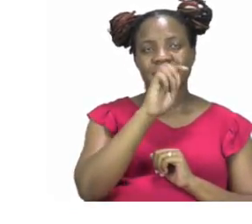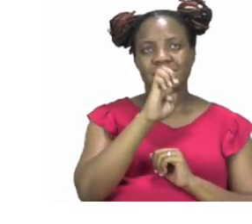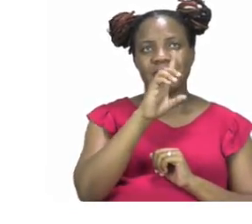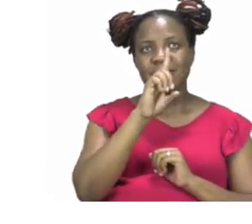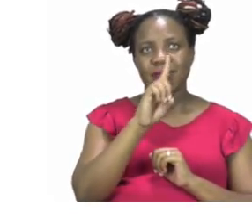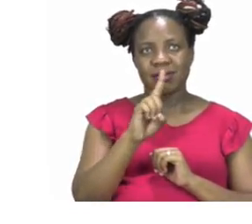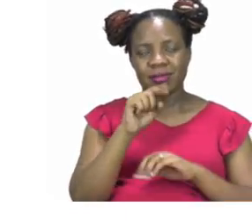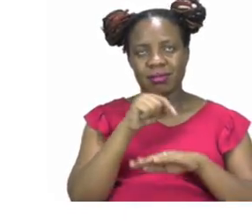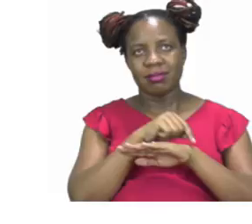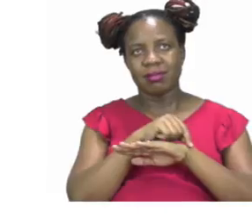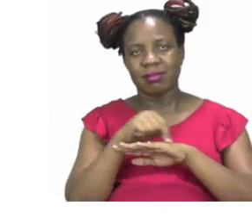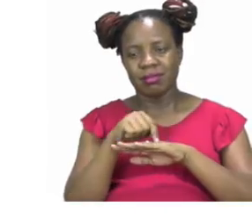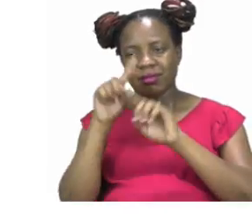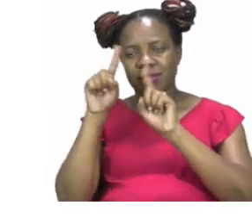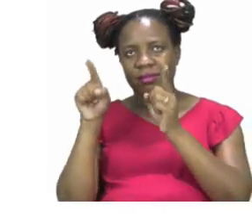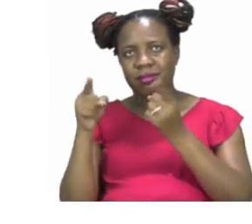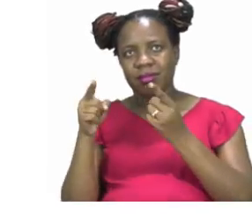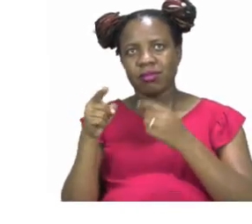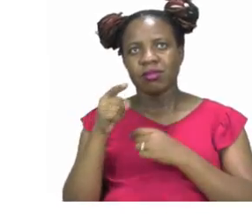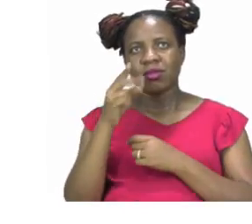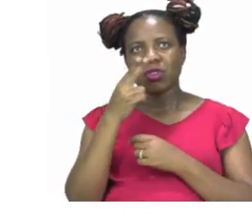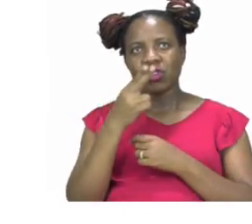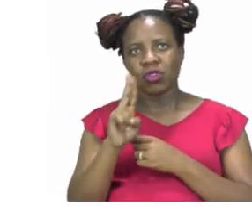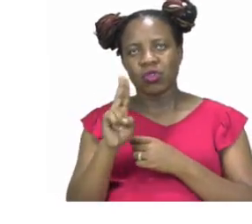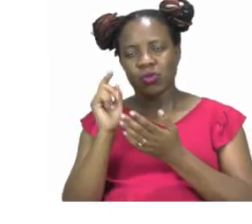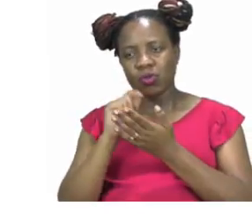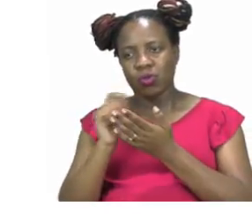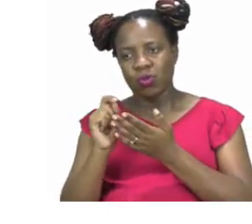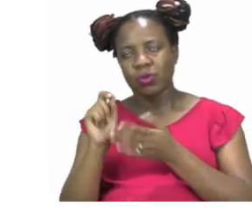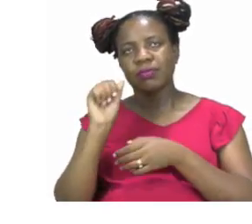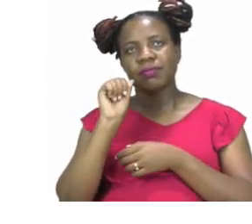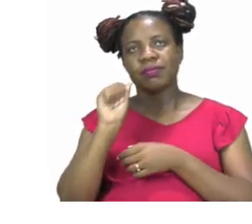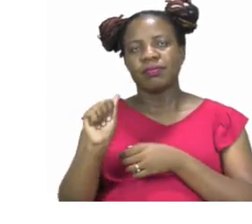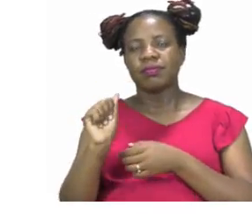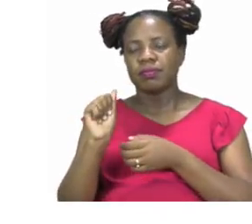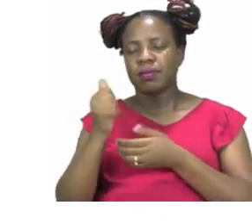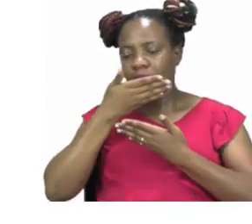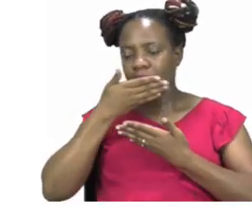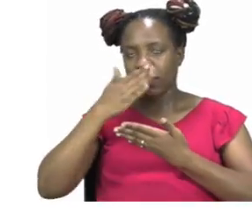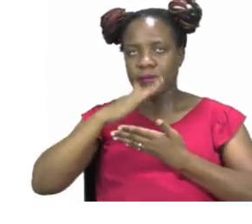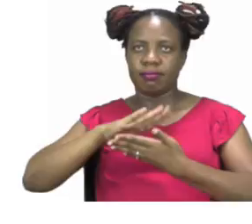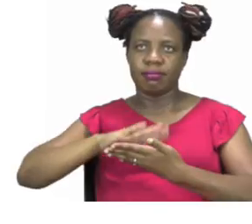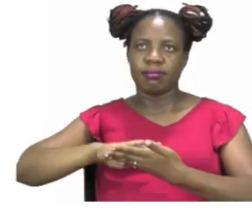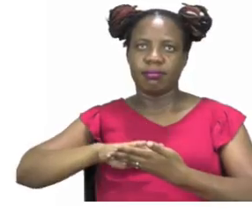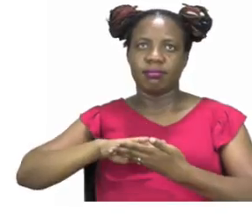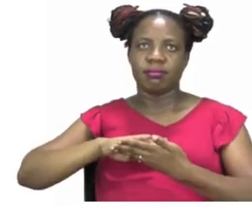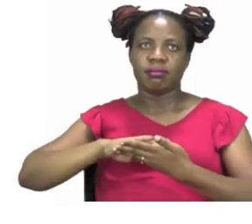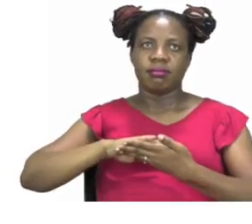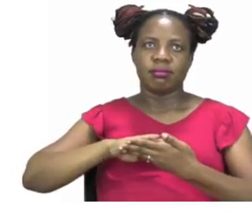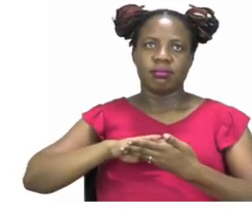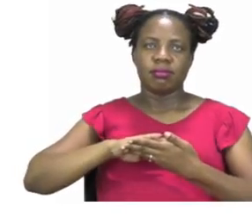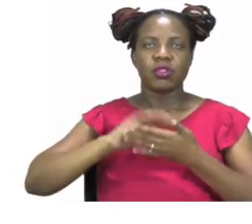then you have the verb in brackets, not write a letter. Okay, now we need